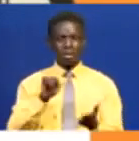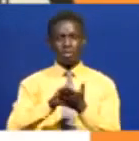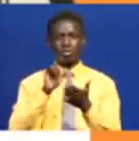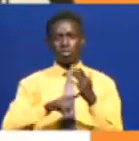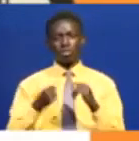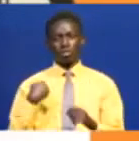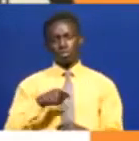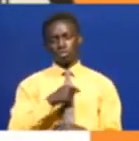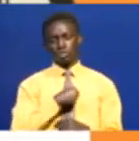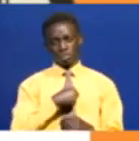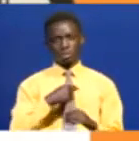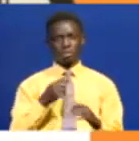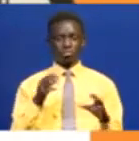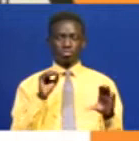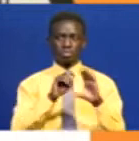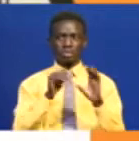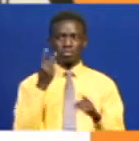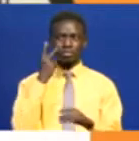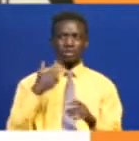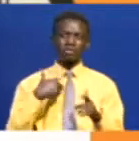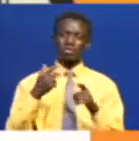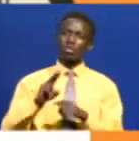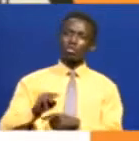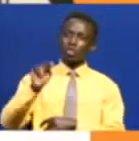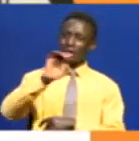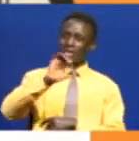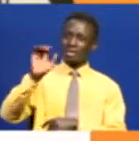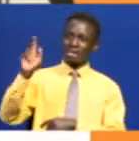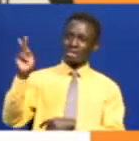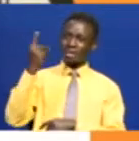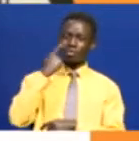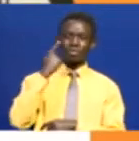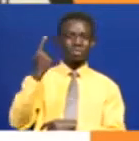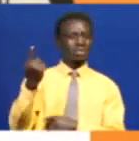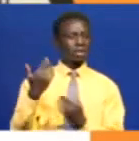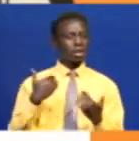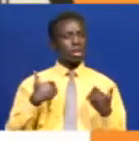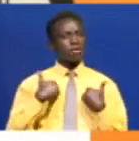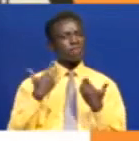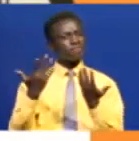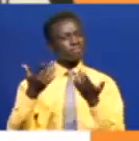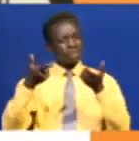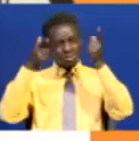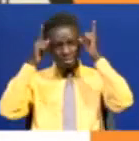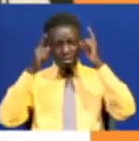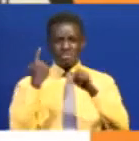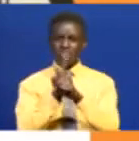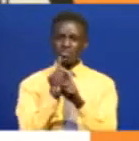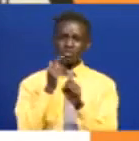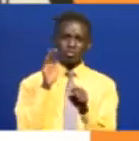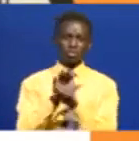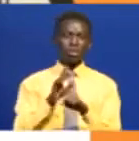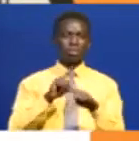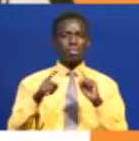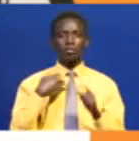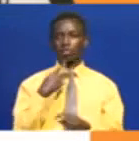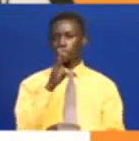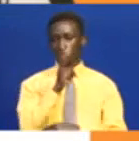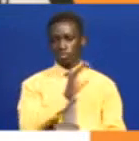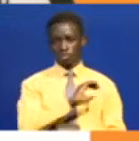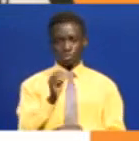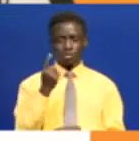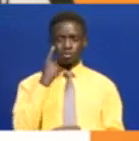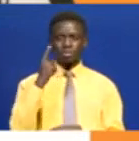Go to northeastern Kenya, you will see. What is the problem there is no water. The land there cannot sustain the animals and therefore we lose